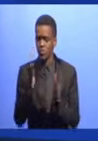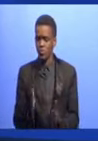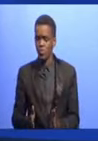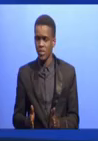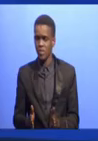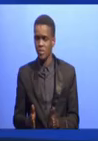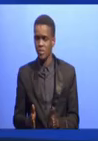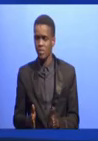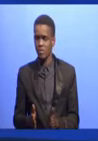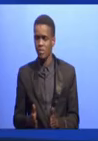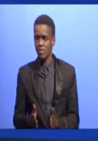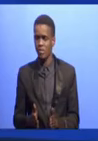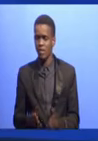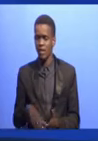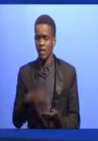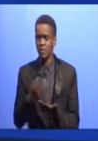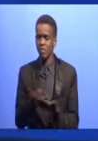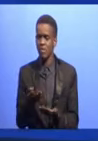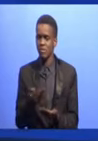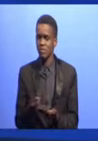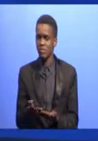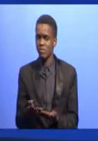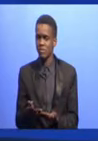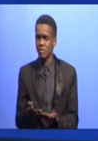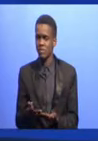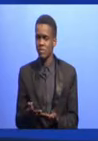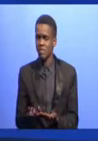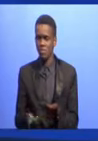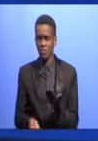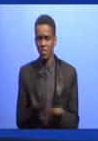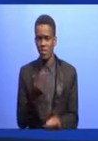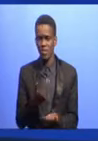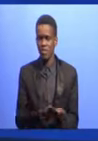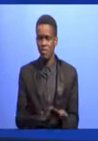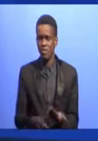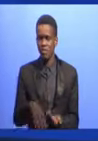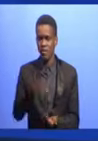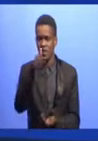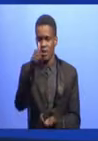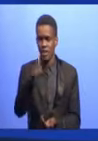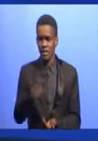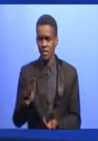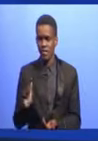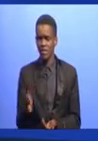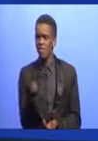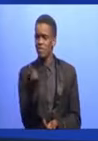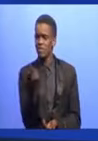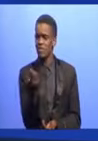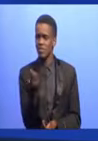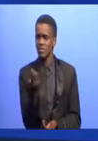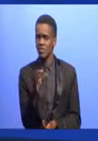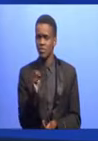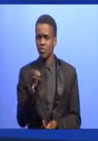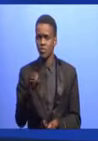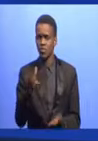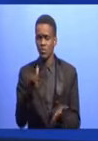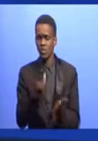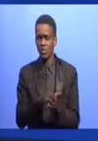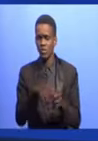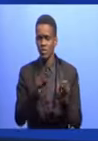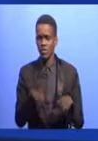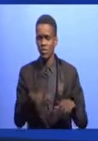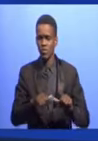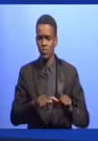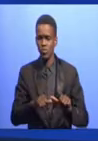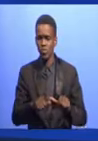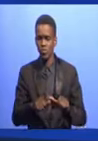SMMEs goteno ya no ra go leha a grant 100,000 so that you can upscale your production jalo so that you know le ka khona go tsa batswana ka